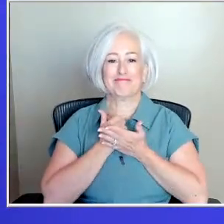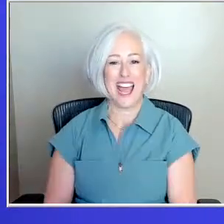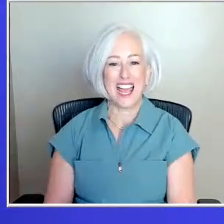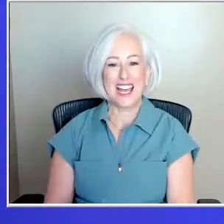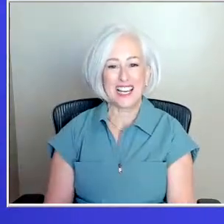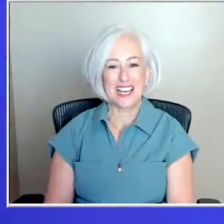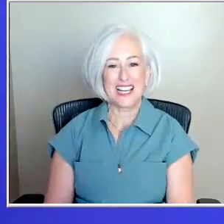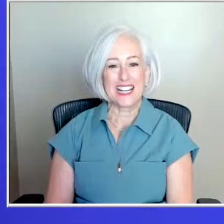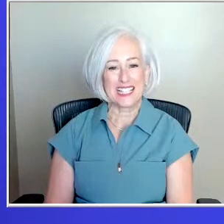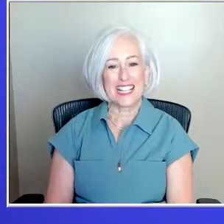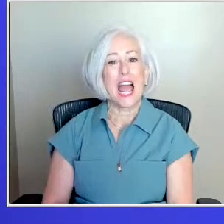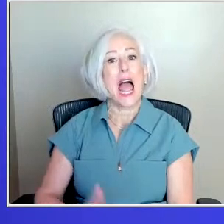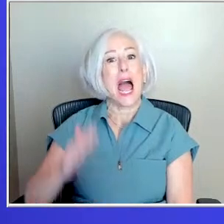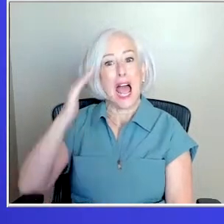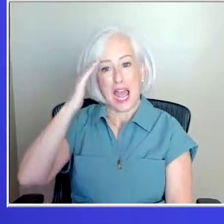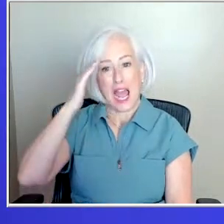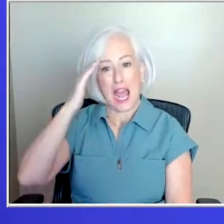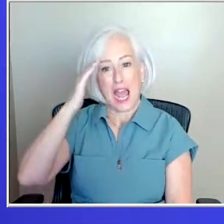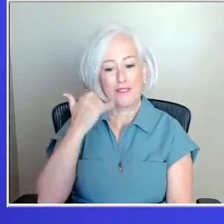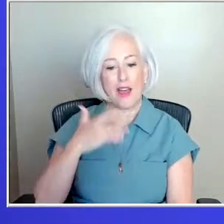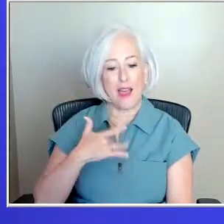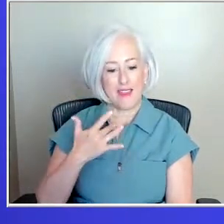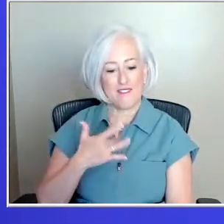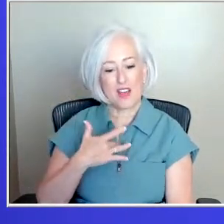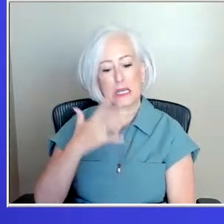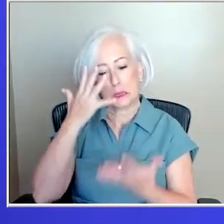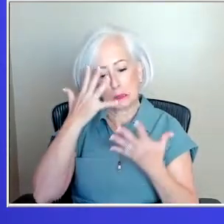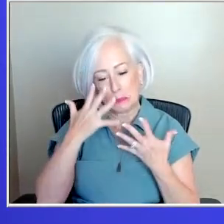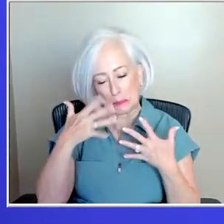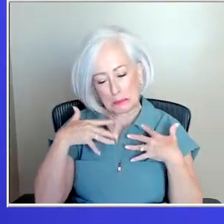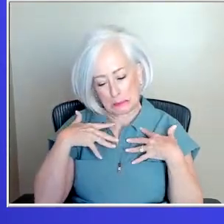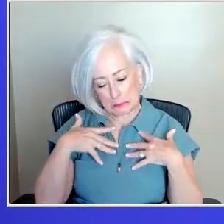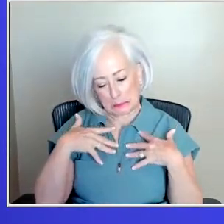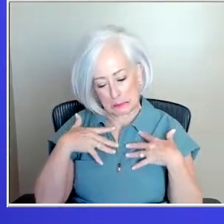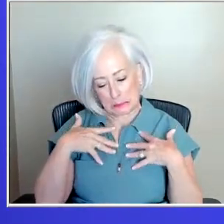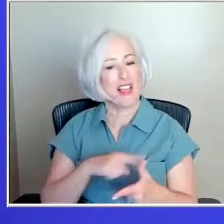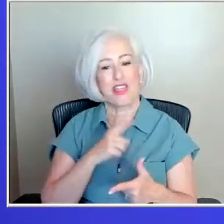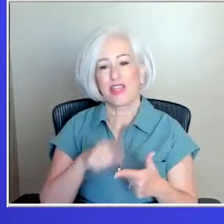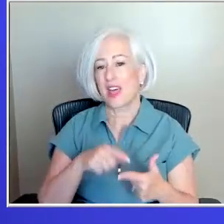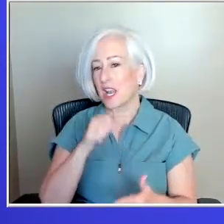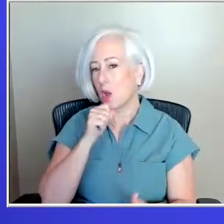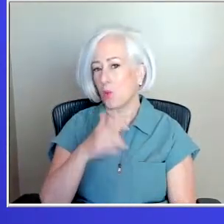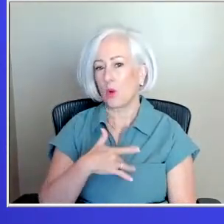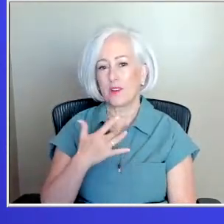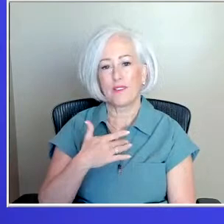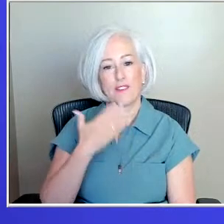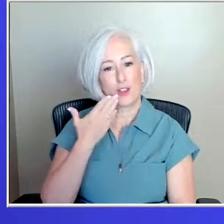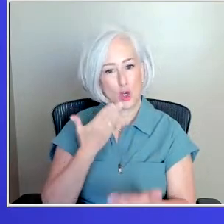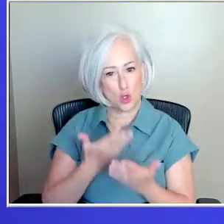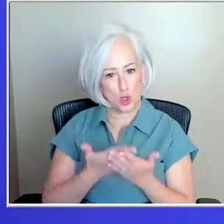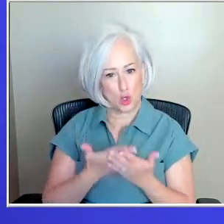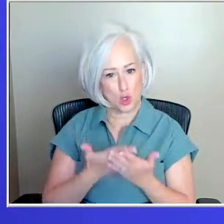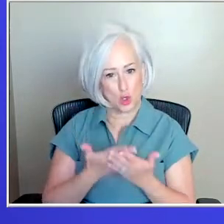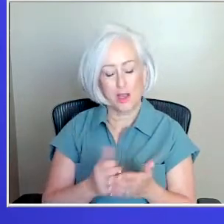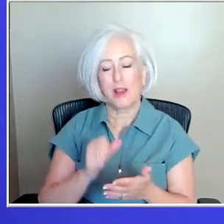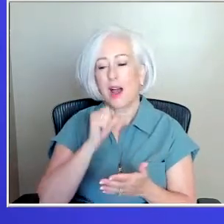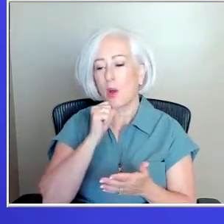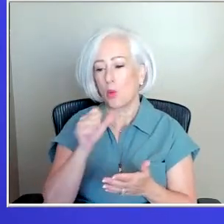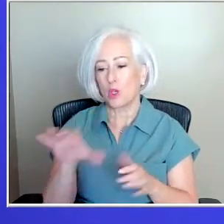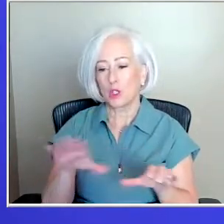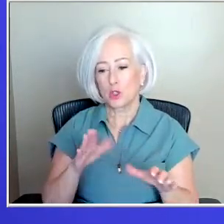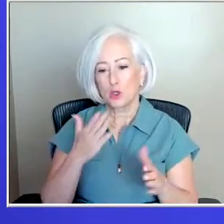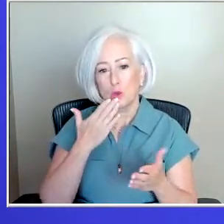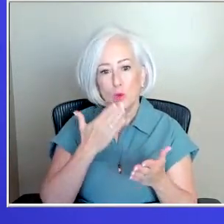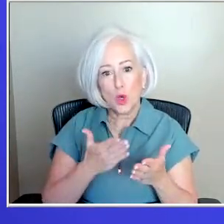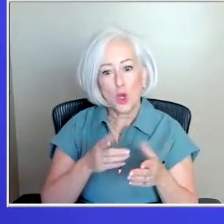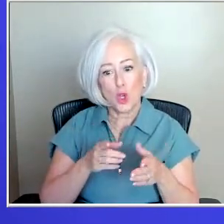knew that if I felt down on myself that I was not going to feel well, and I was not going to do as well through treatments. And so